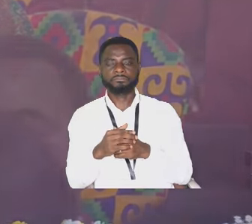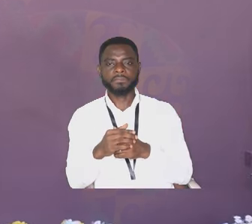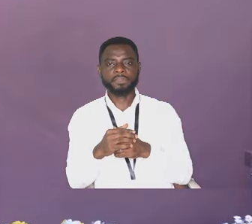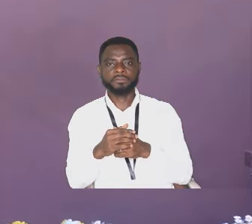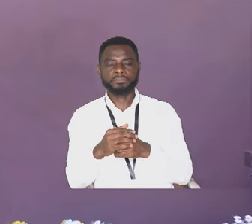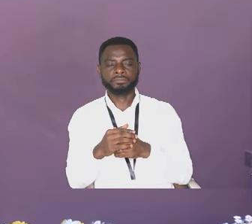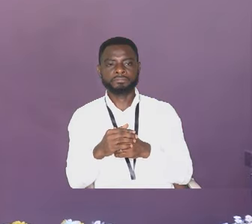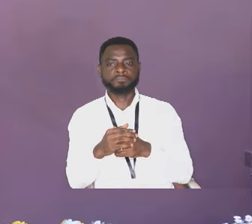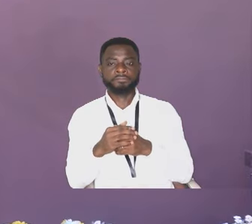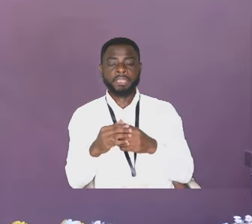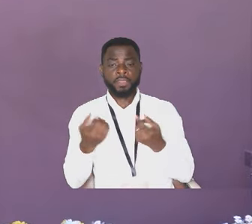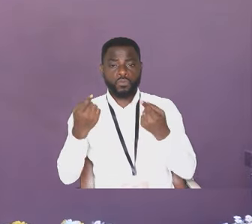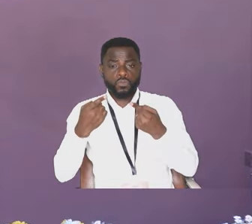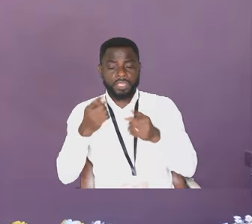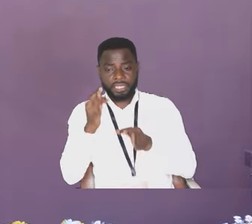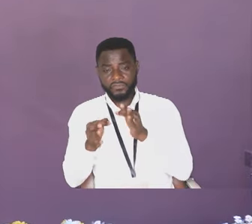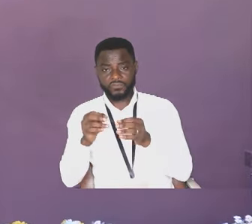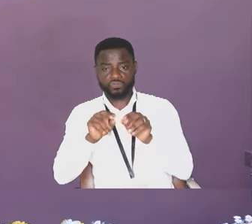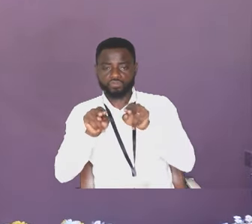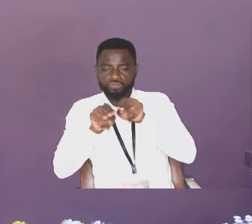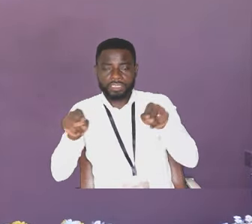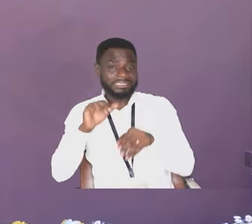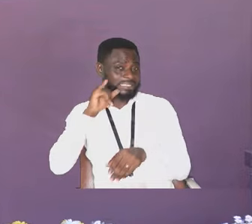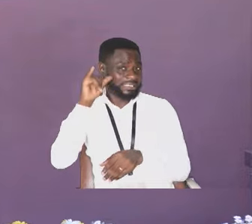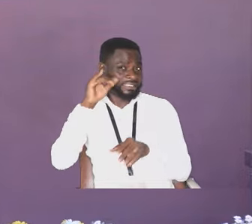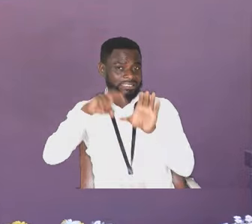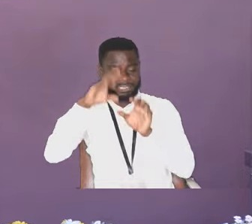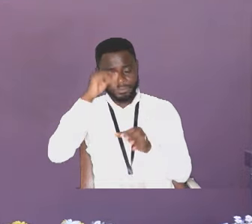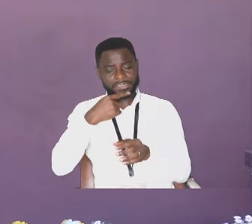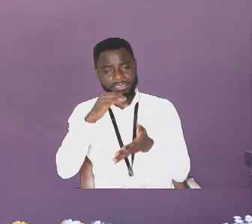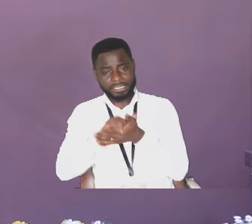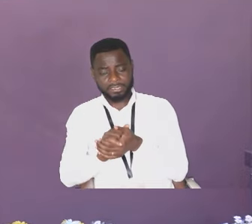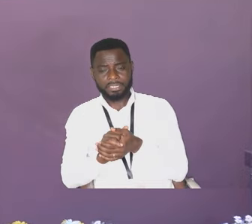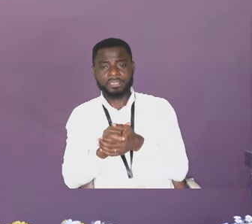in society. And if we neutralize, yesterday the chairman was saying something that, look,